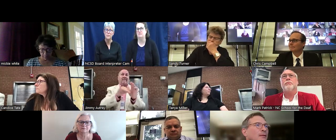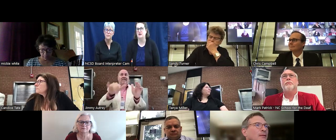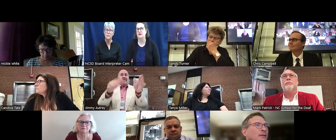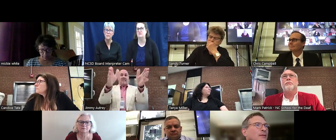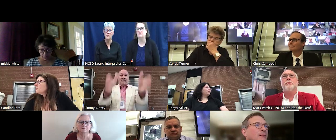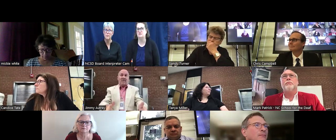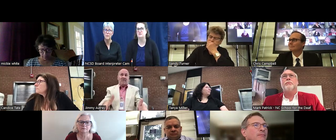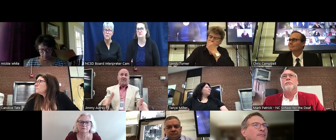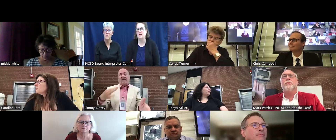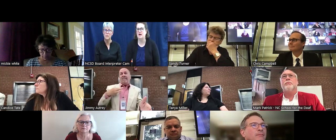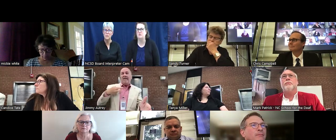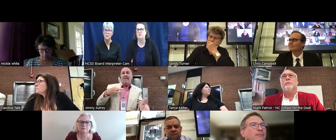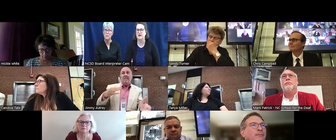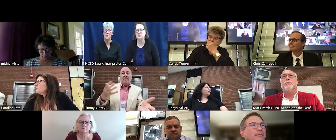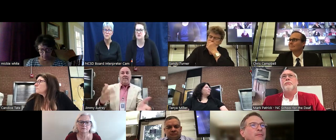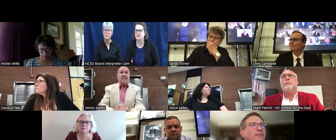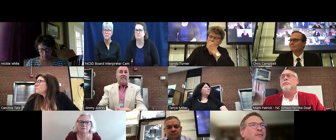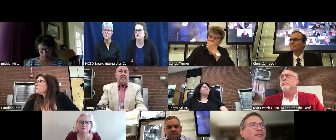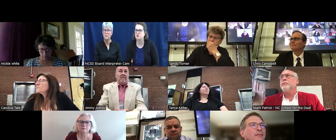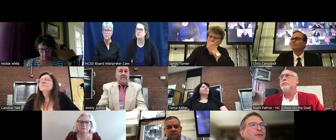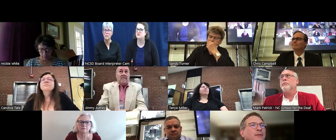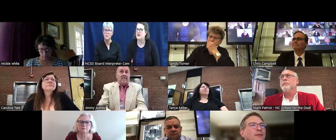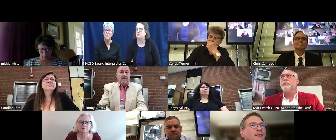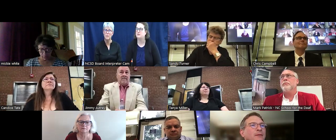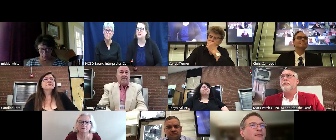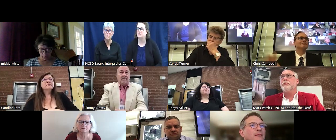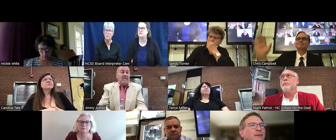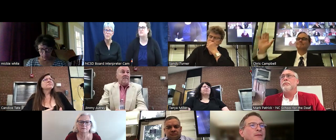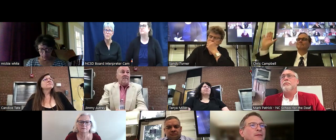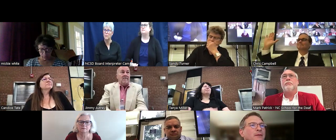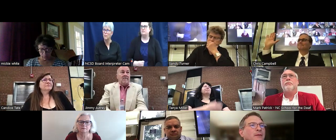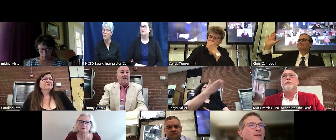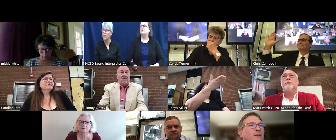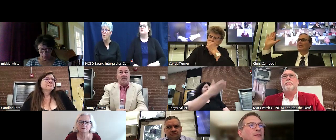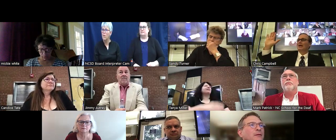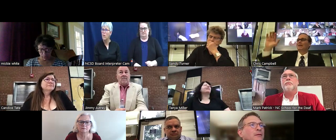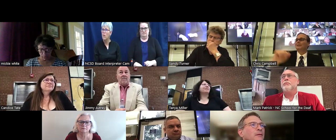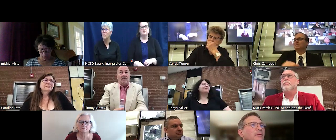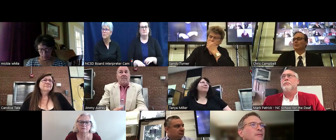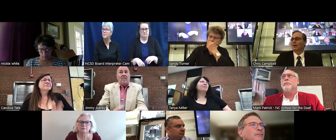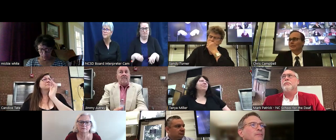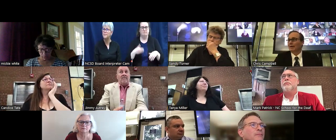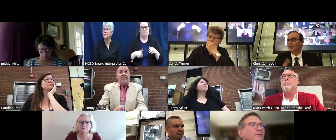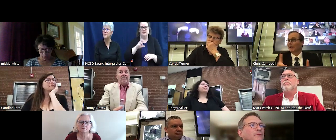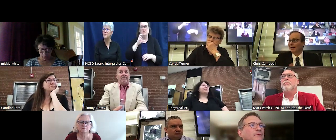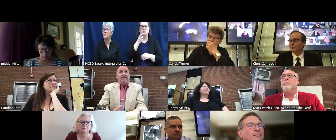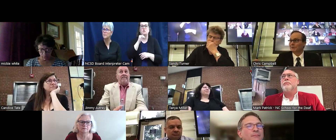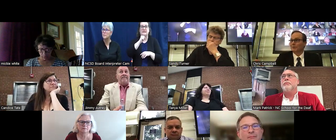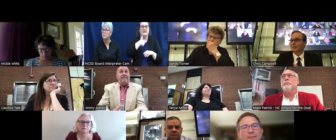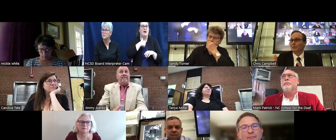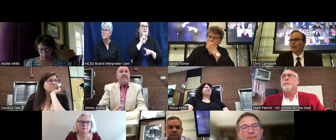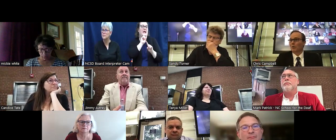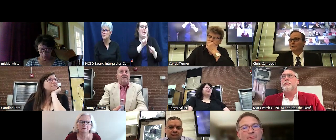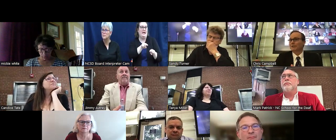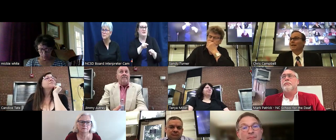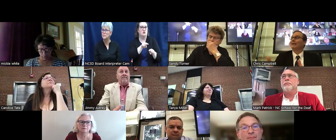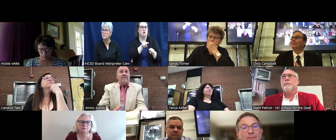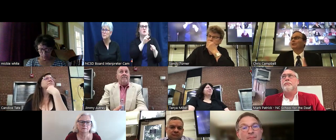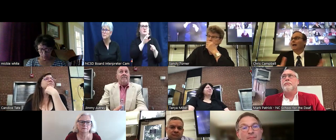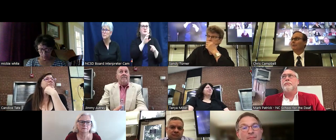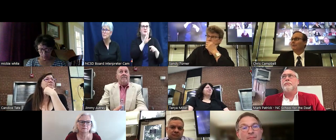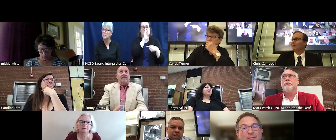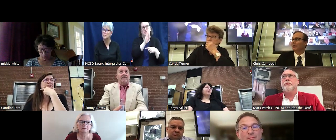happening? And how do we actually choose the applicant? This is Chris. I'm going to answer the direct question. That